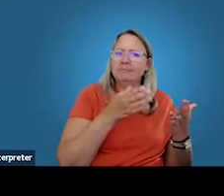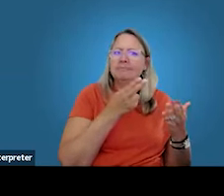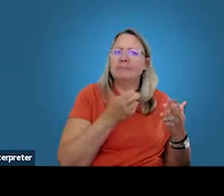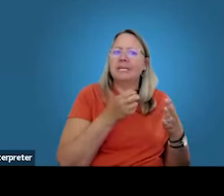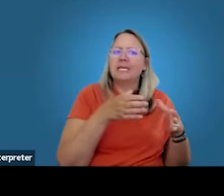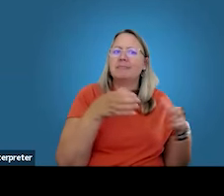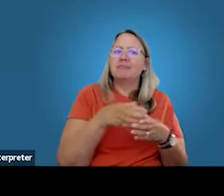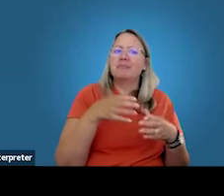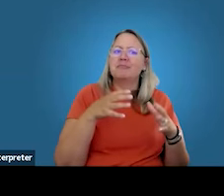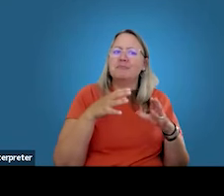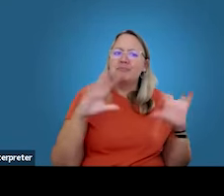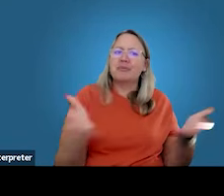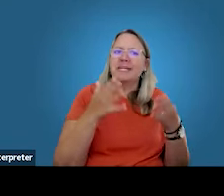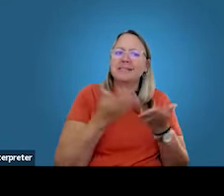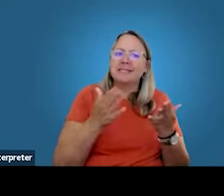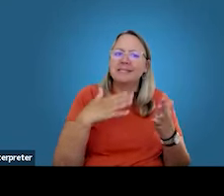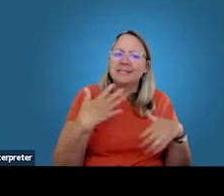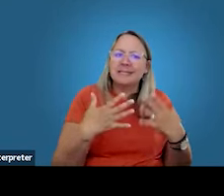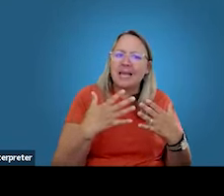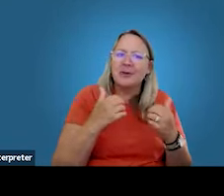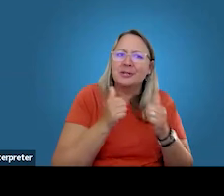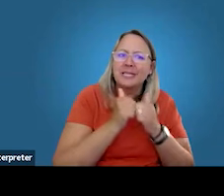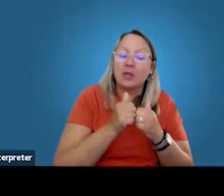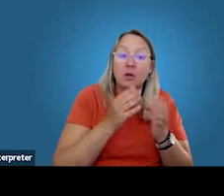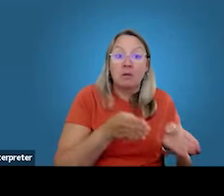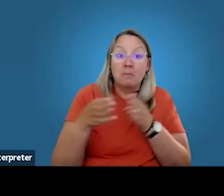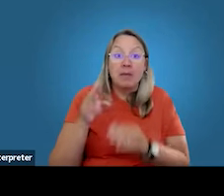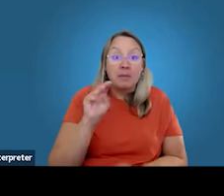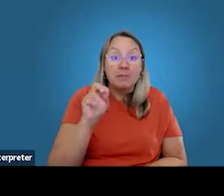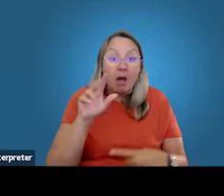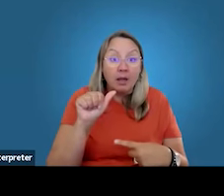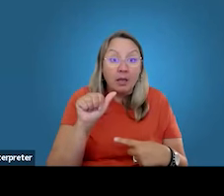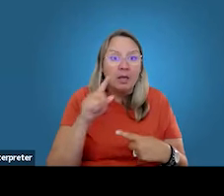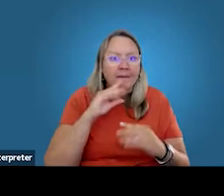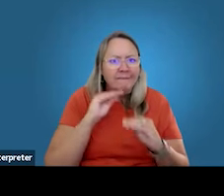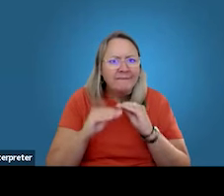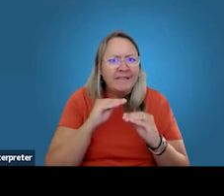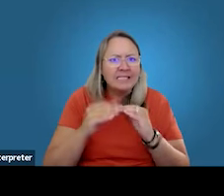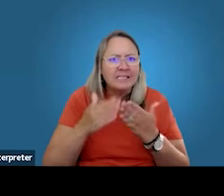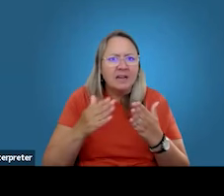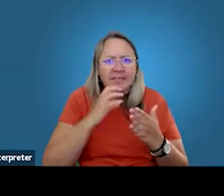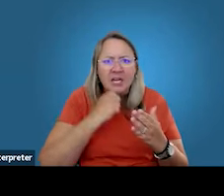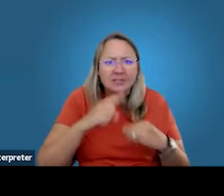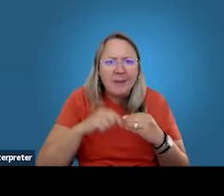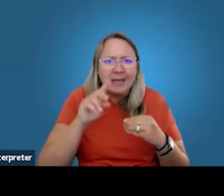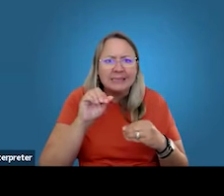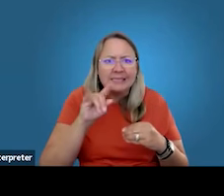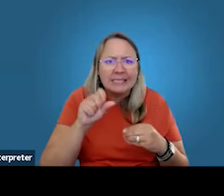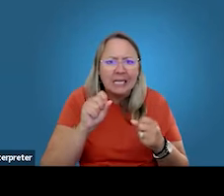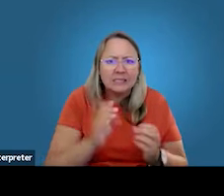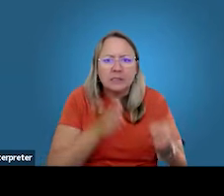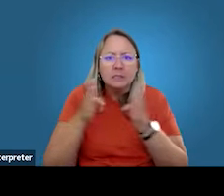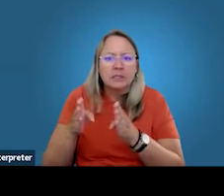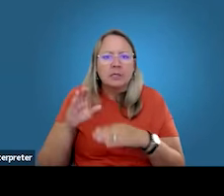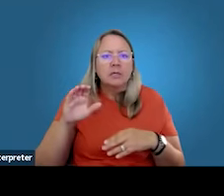to make things happen? Are you a fixer like Monica, someone who really thinks around problems, cares about the details? Are you a challenger